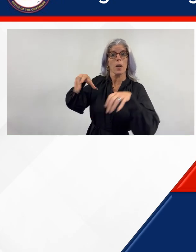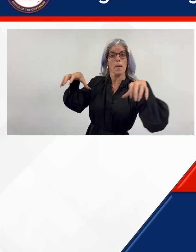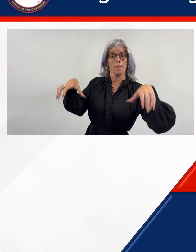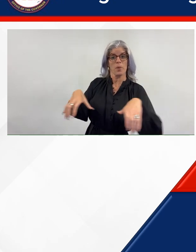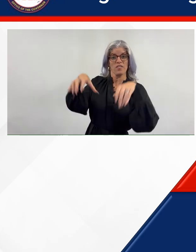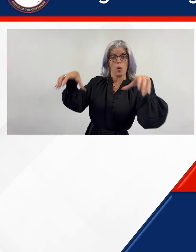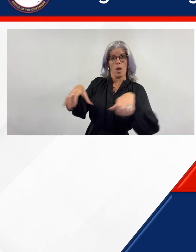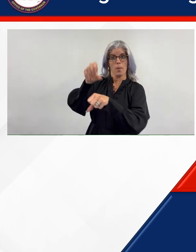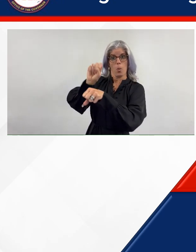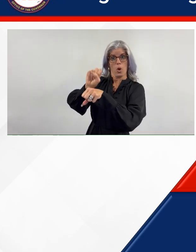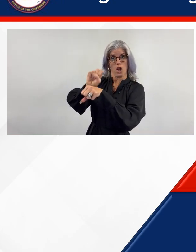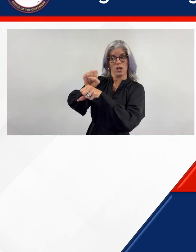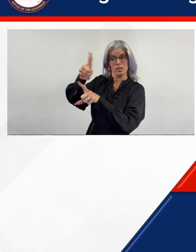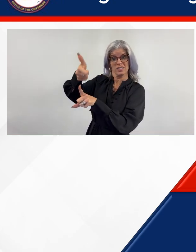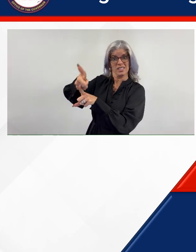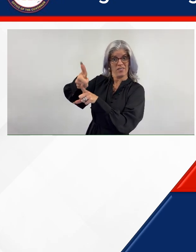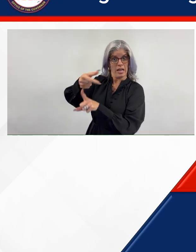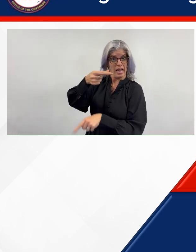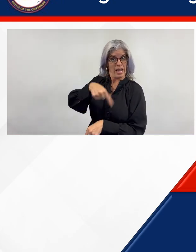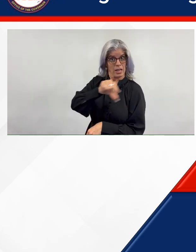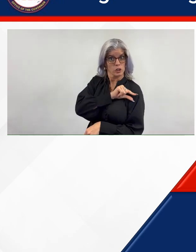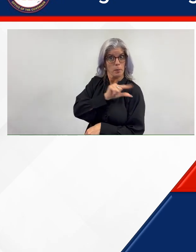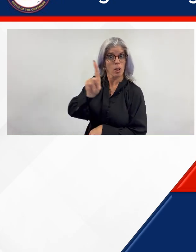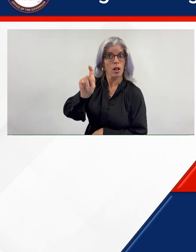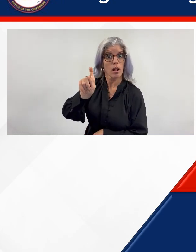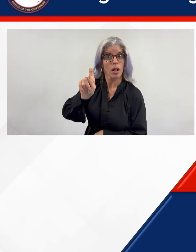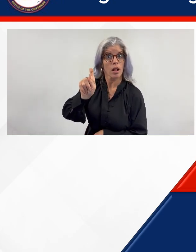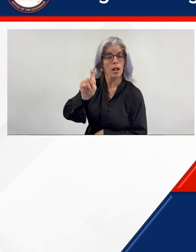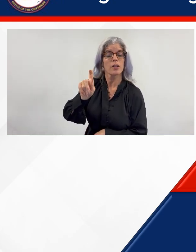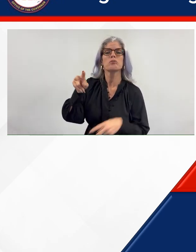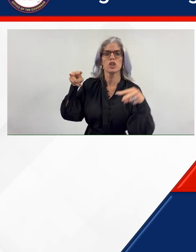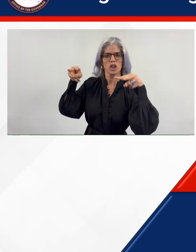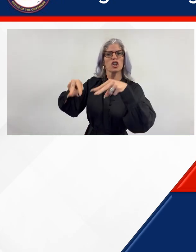Next, determine if you have performed eligible work.